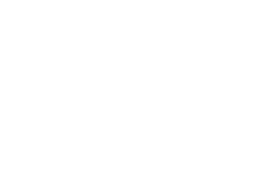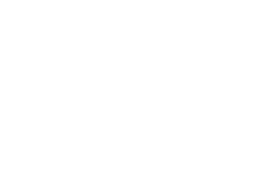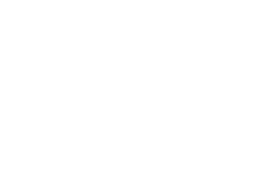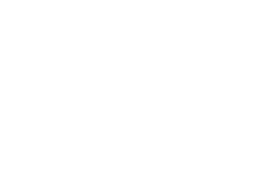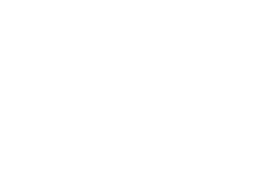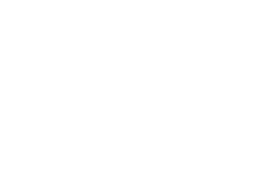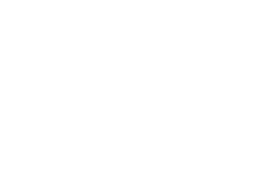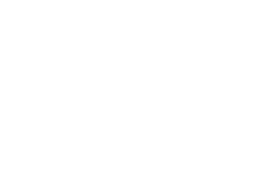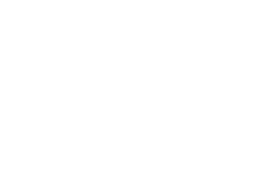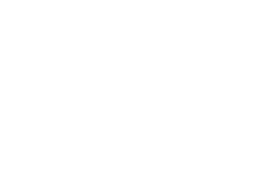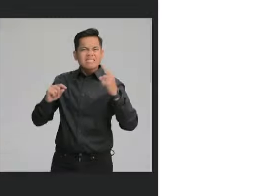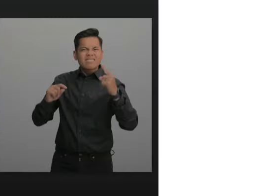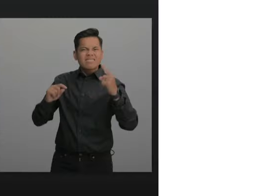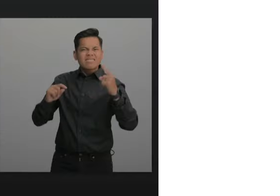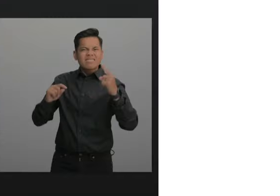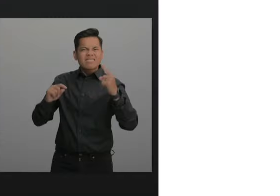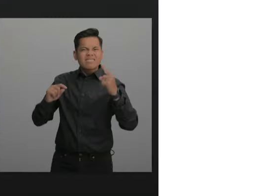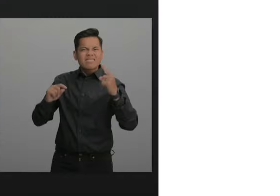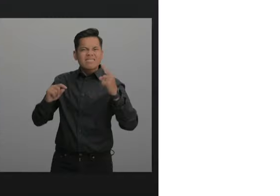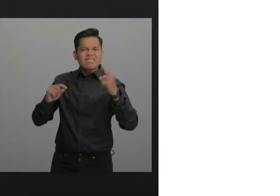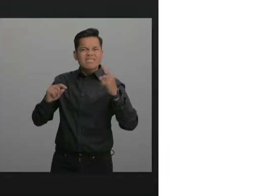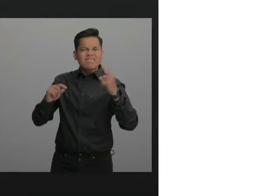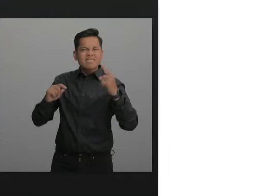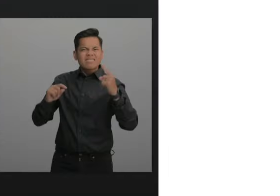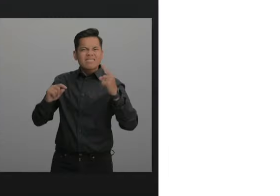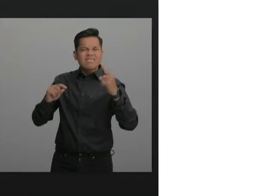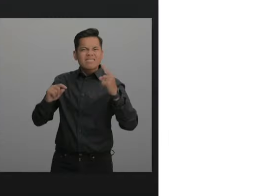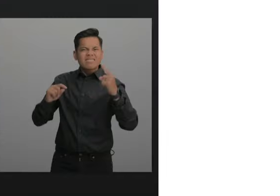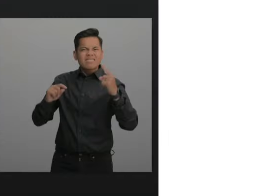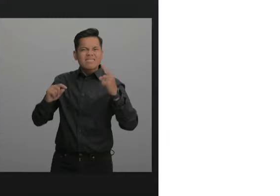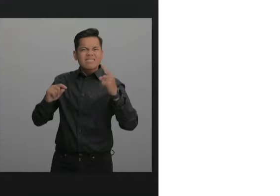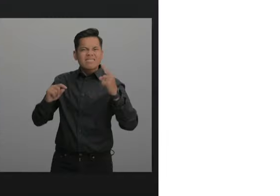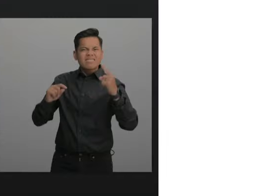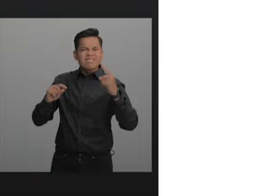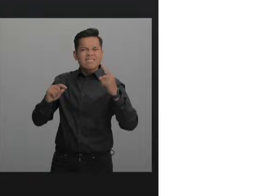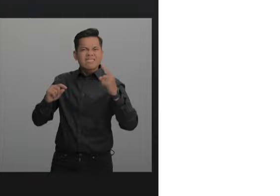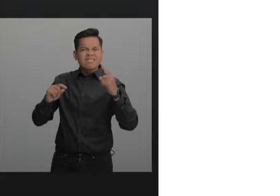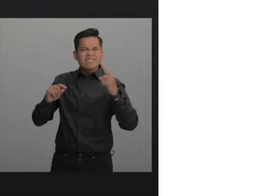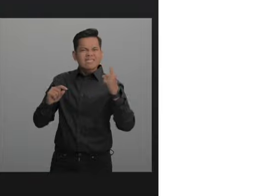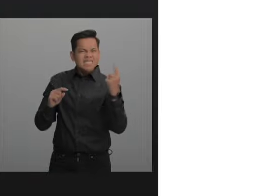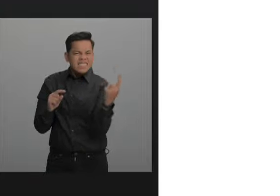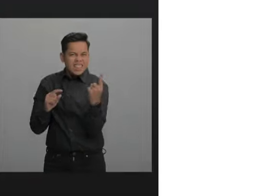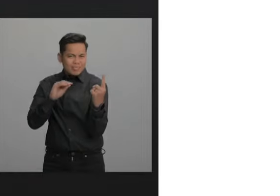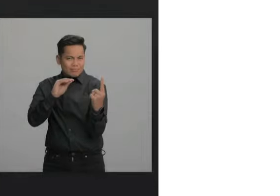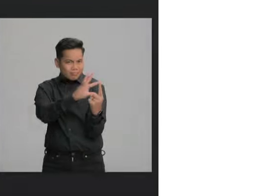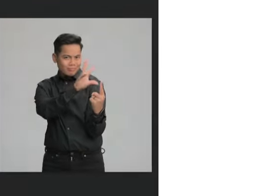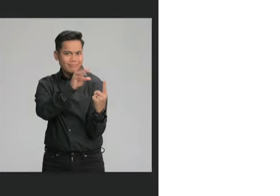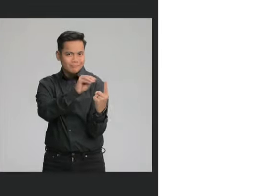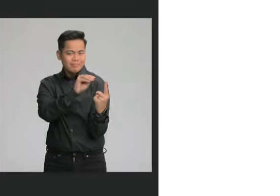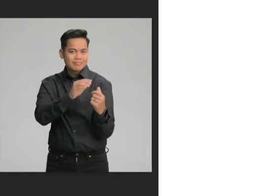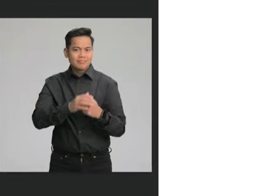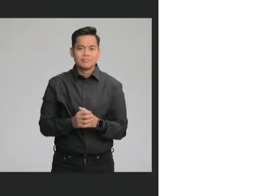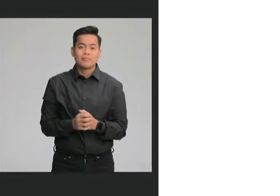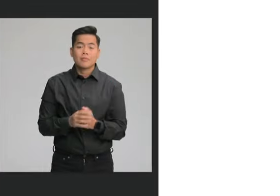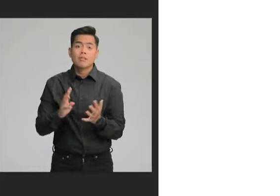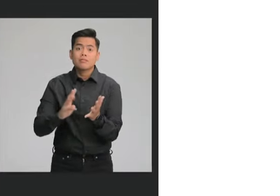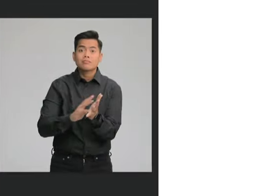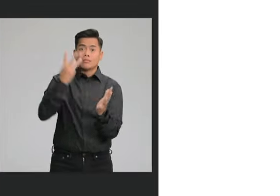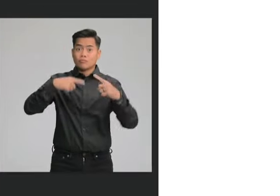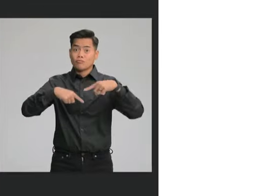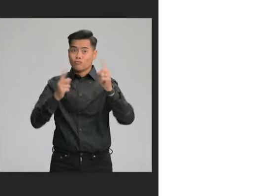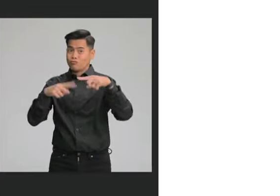the iPhone 14 24. So is that going to make a massive difference? No, but it's a little bit wider. single subjects. The